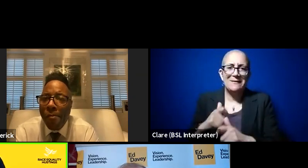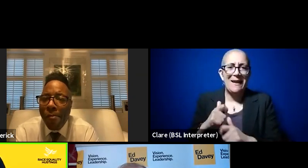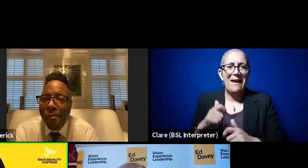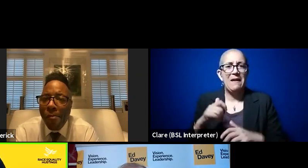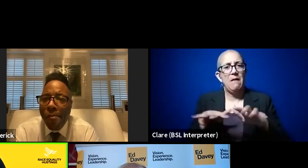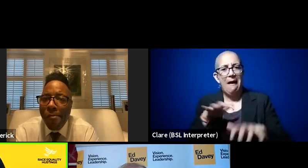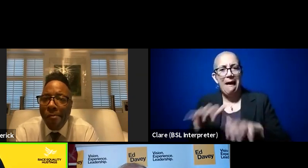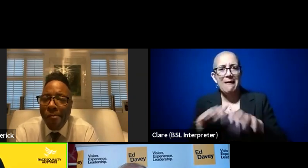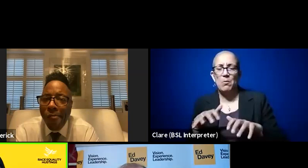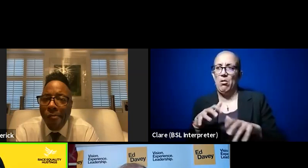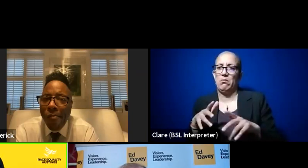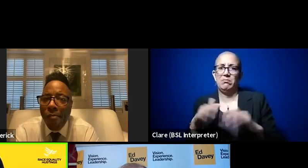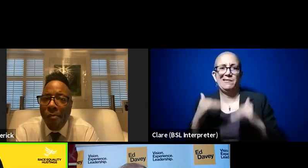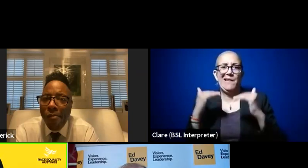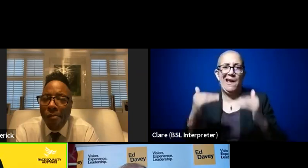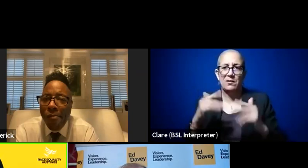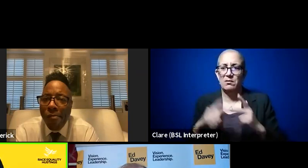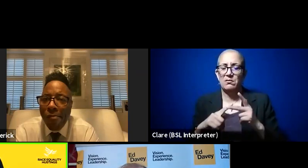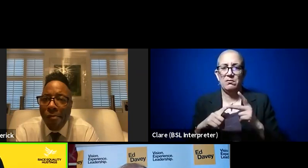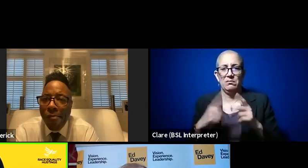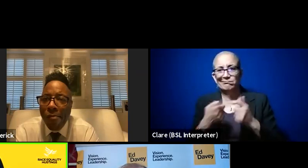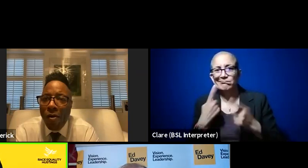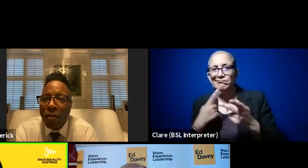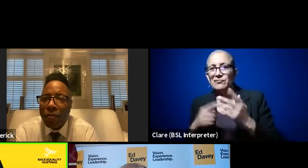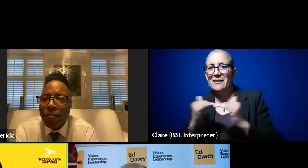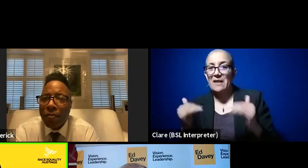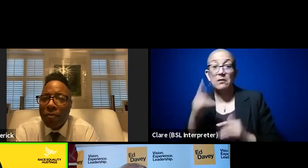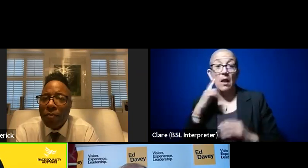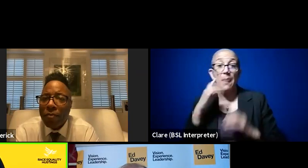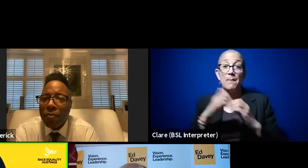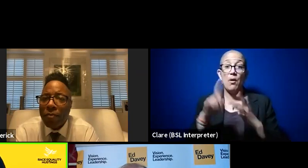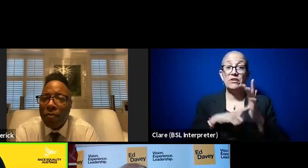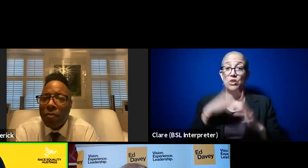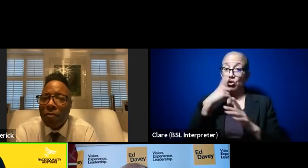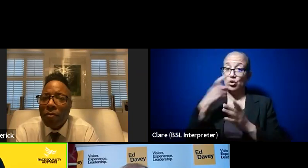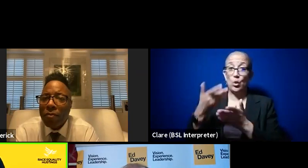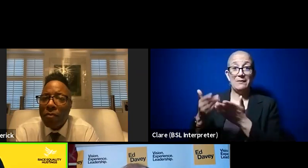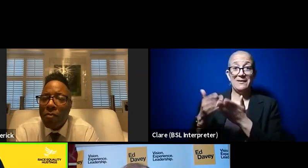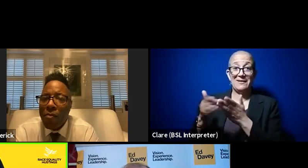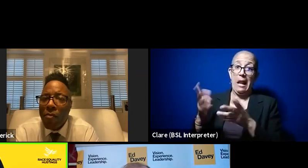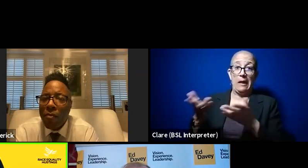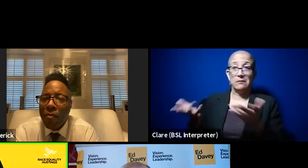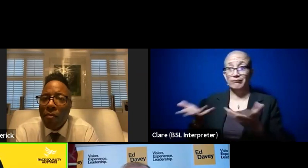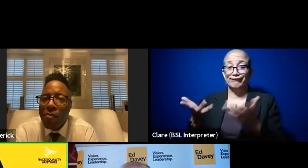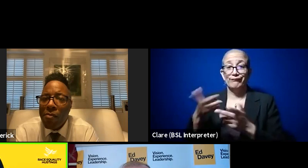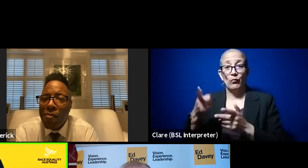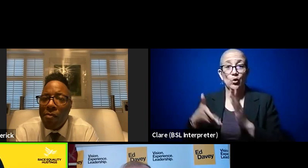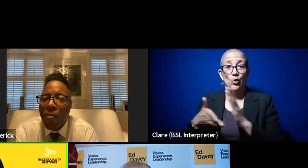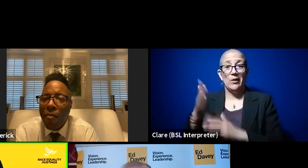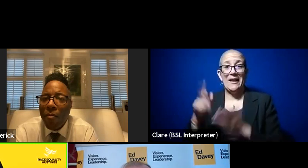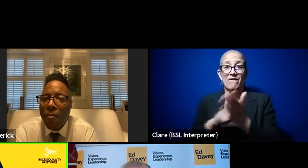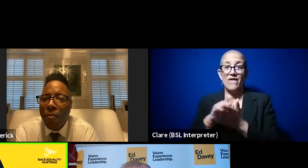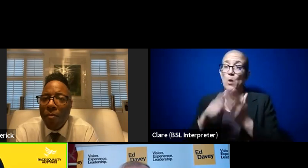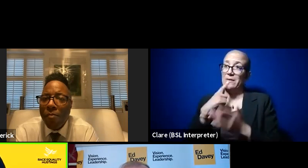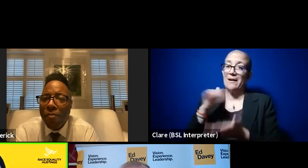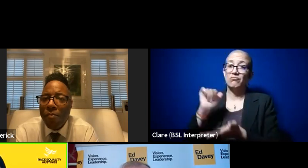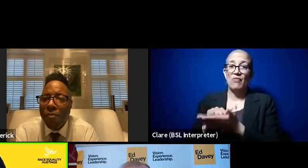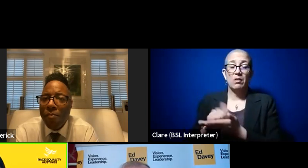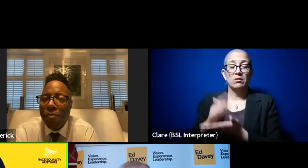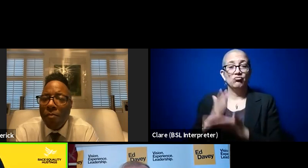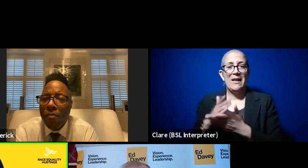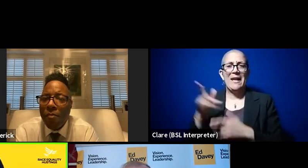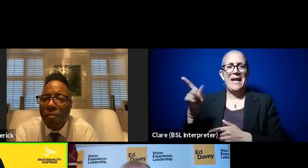standards. And actually, I reckon Boris Johnson could probably sell it to a lot of the Leave vote, that was the right thing. And that was, in fact, him in